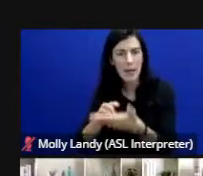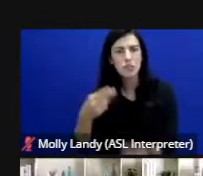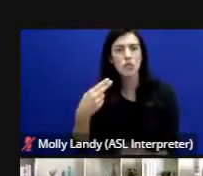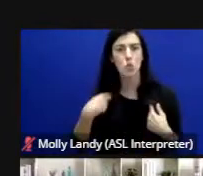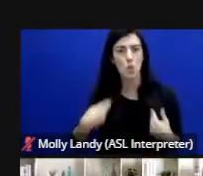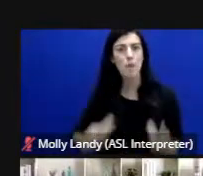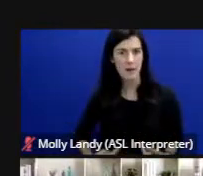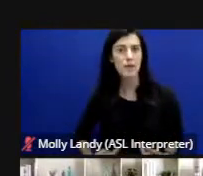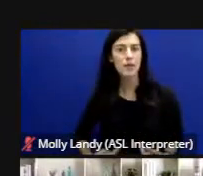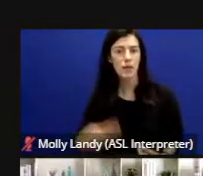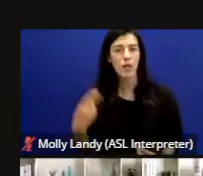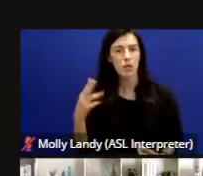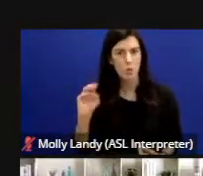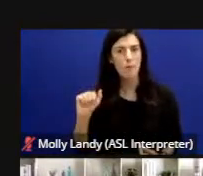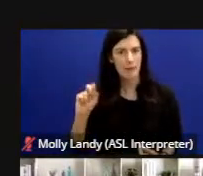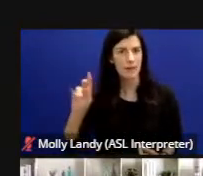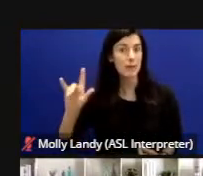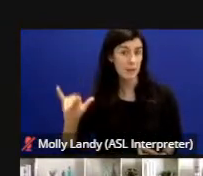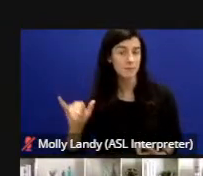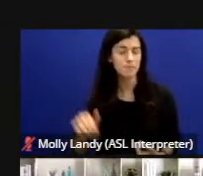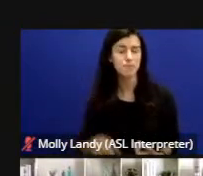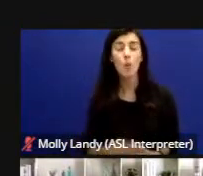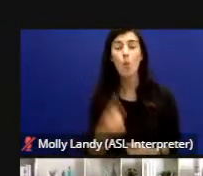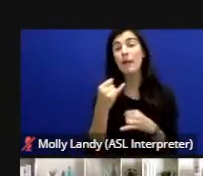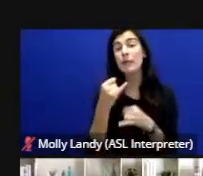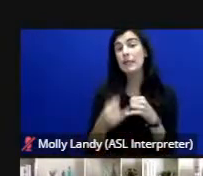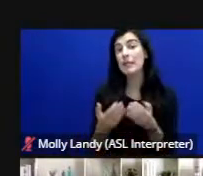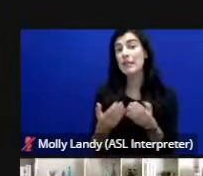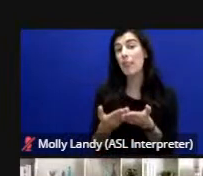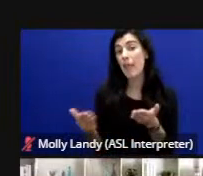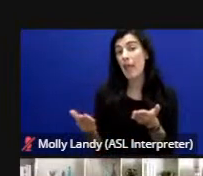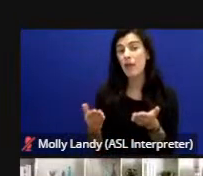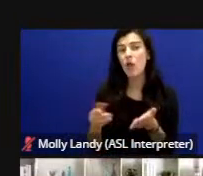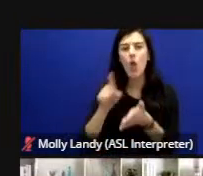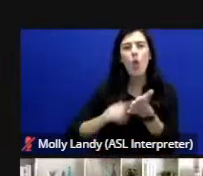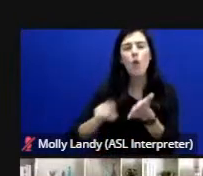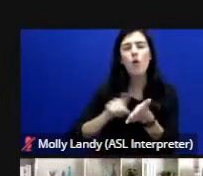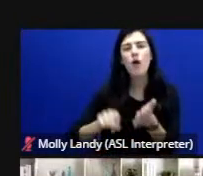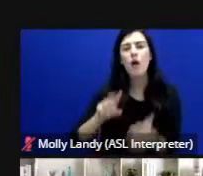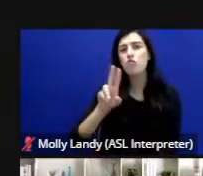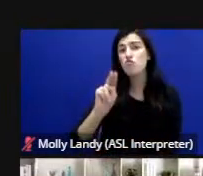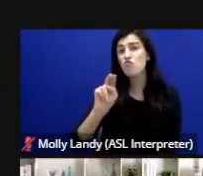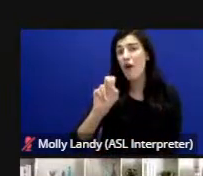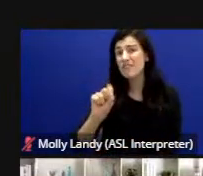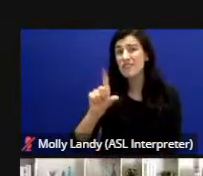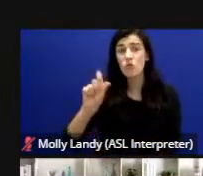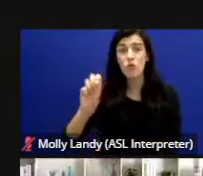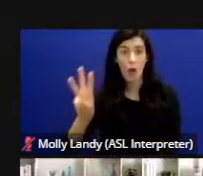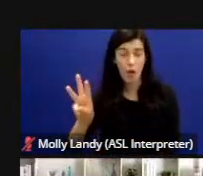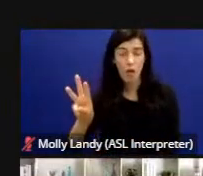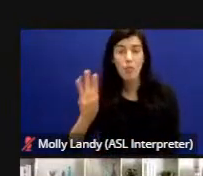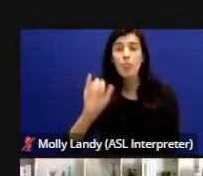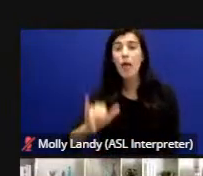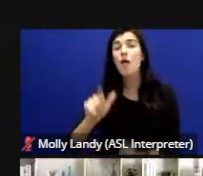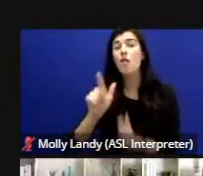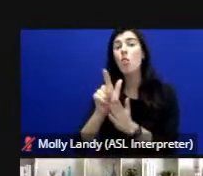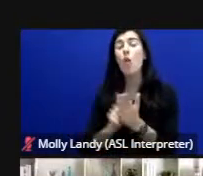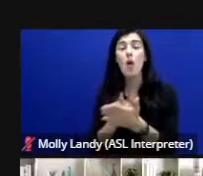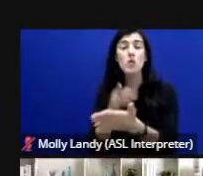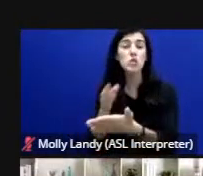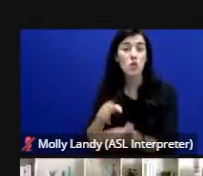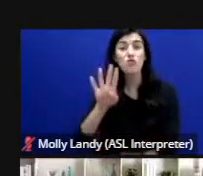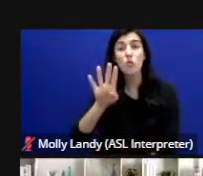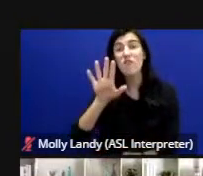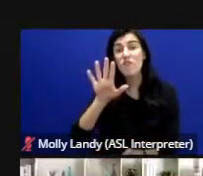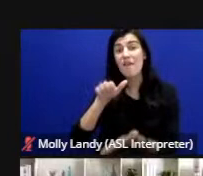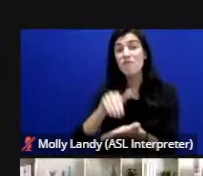thing, one more last thing, and you guys can do this. Look up Ren's Law, the lawsuit, 45,000 death count from COVID